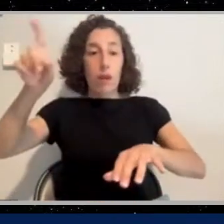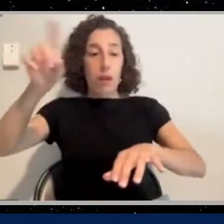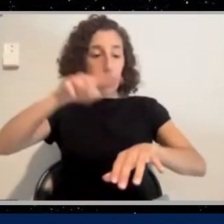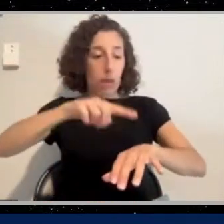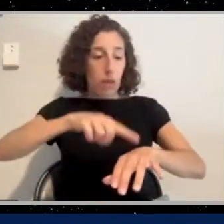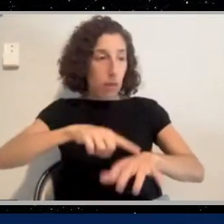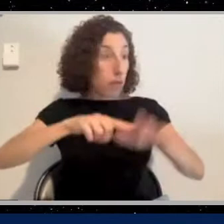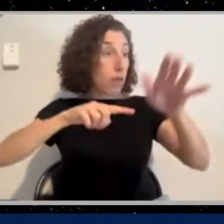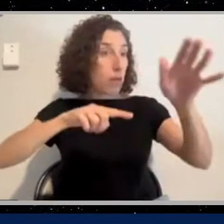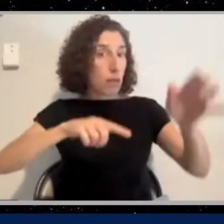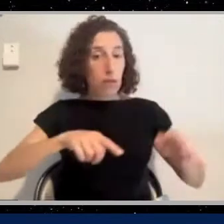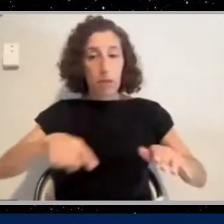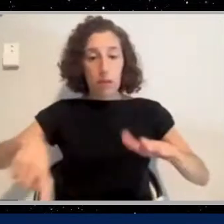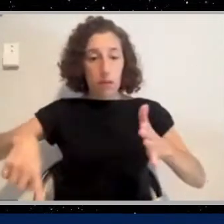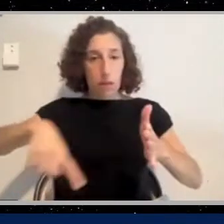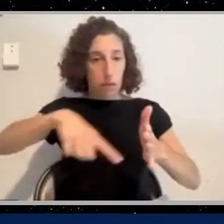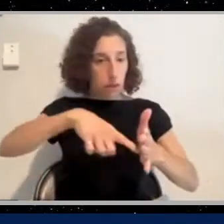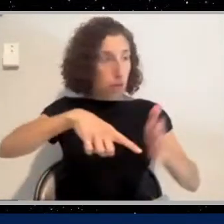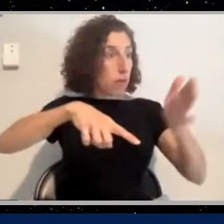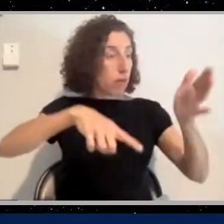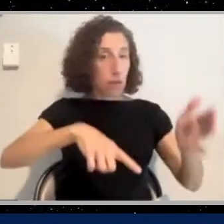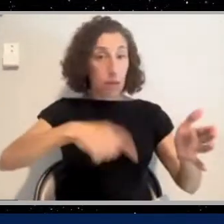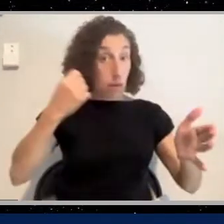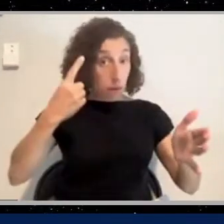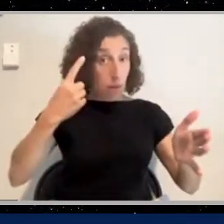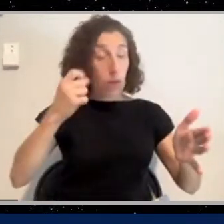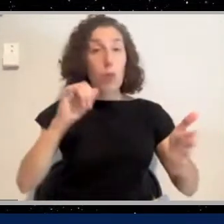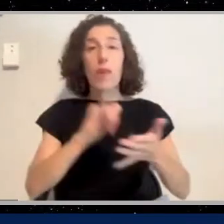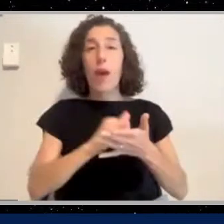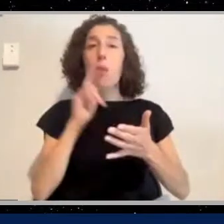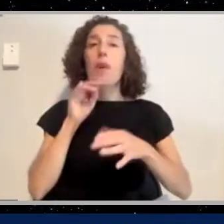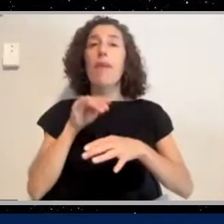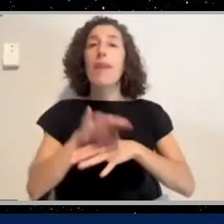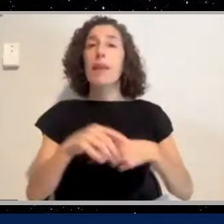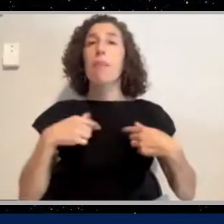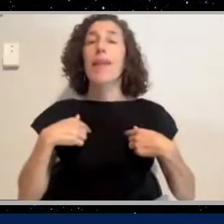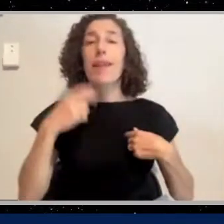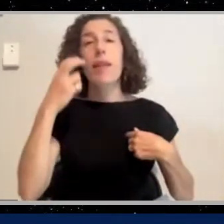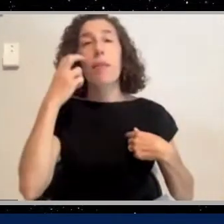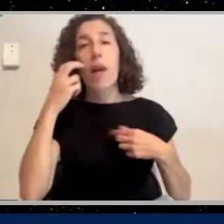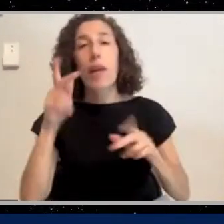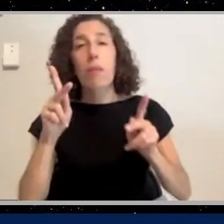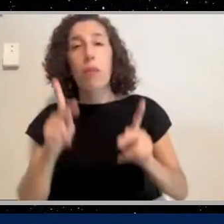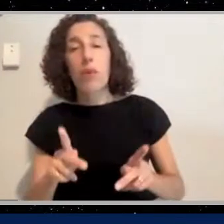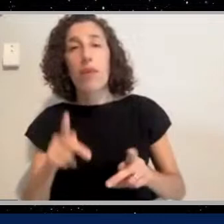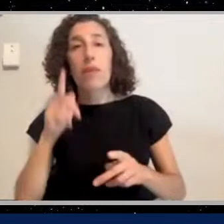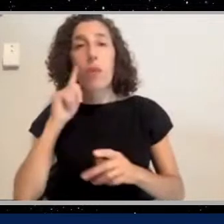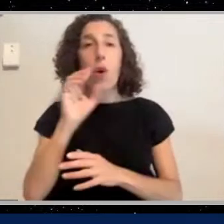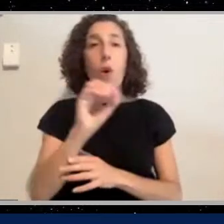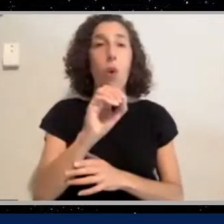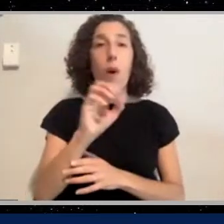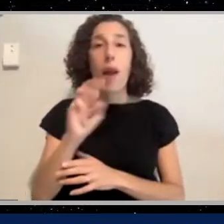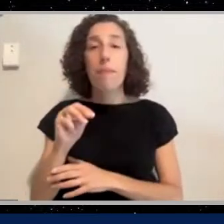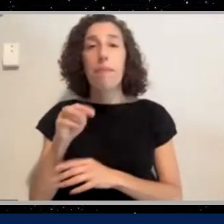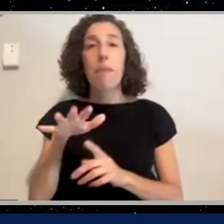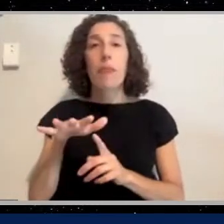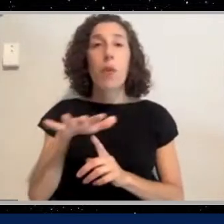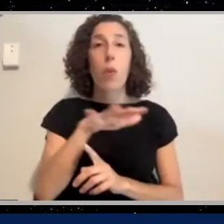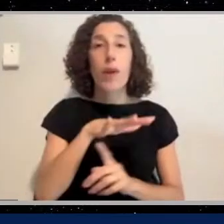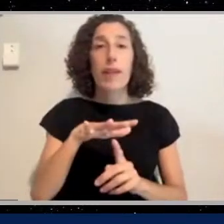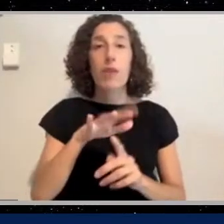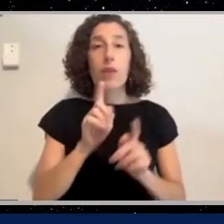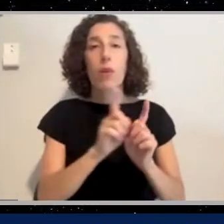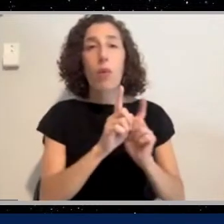you quickly identify where you are? How does orientation change for someone who's blind? And how